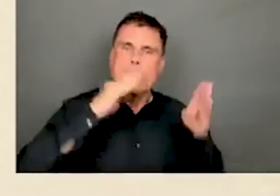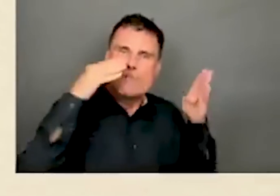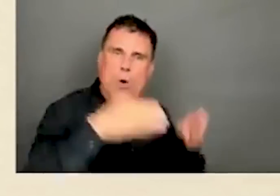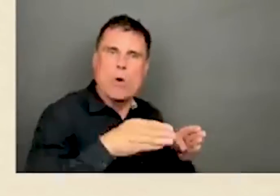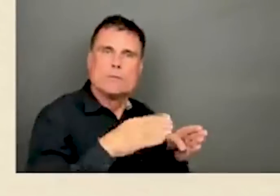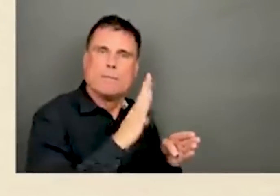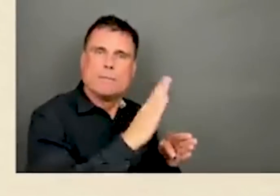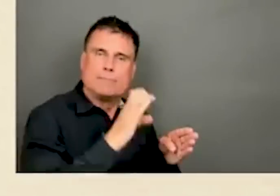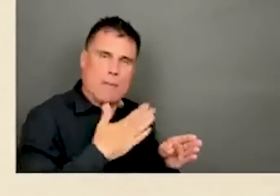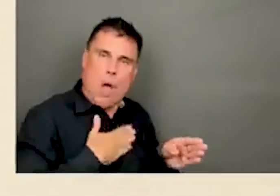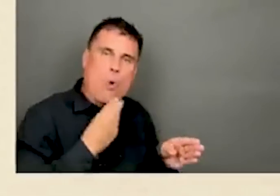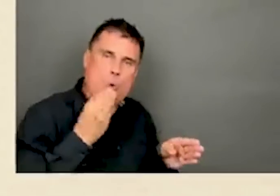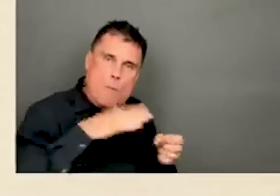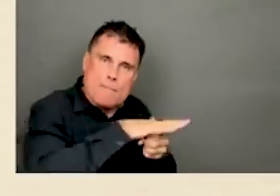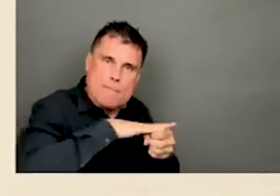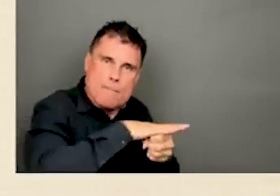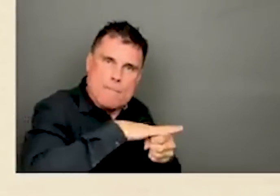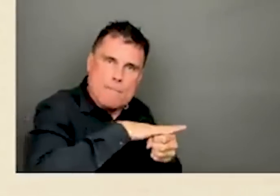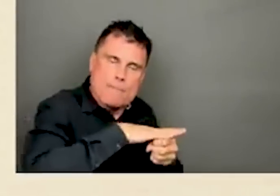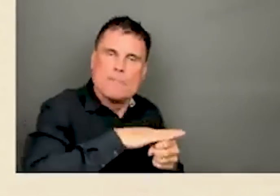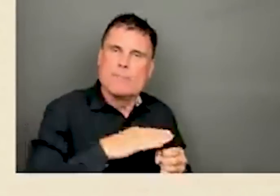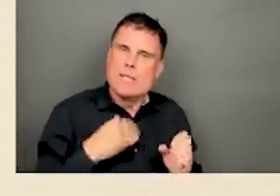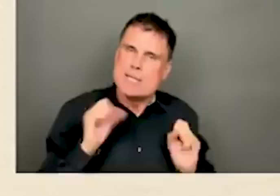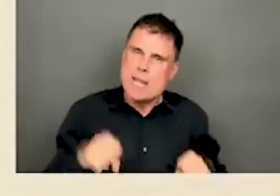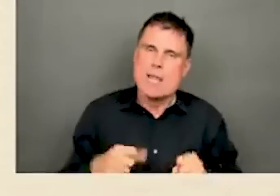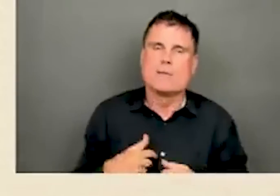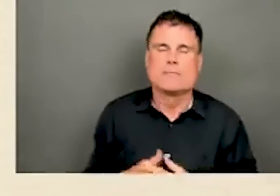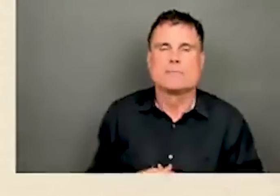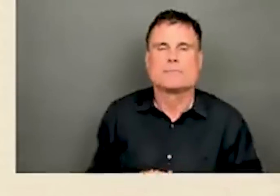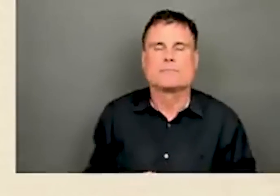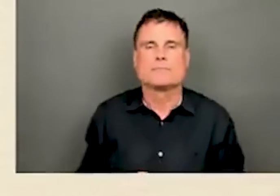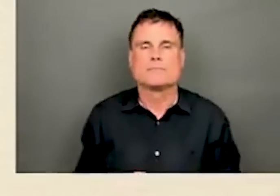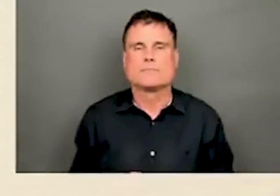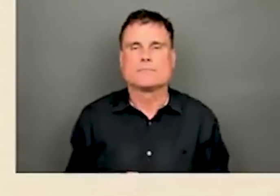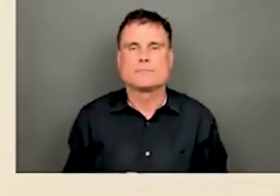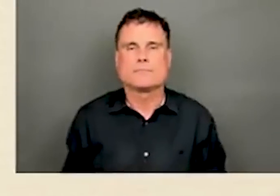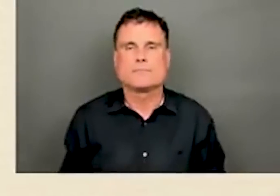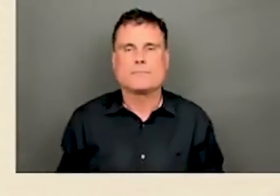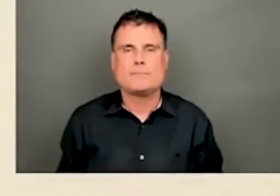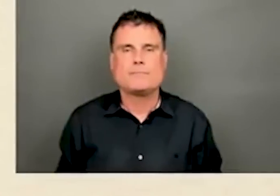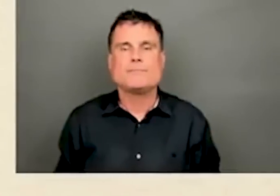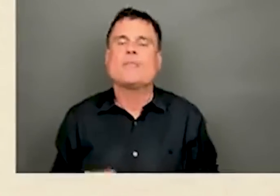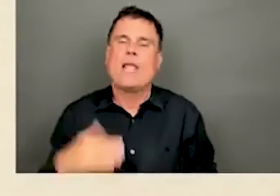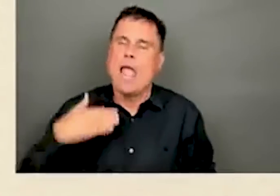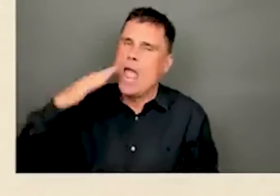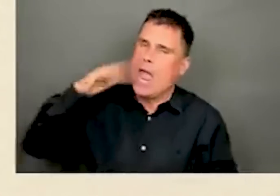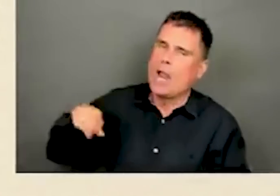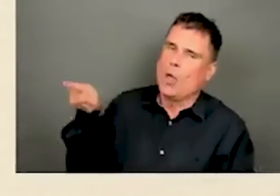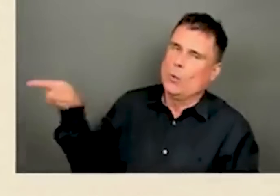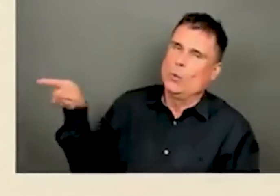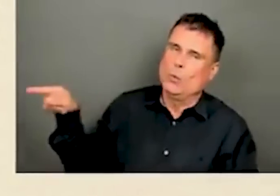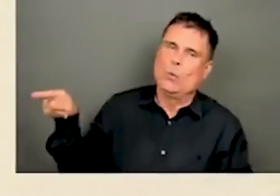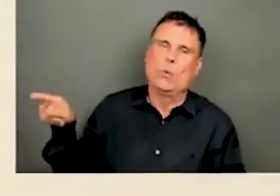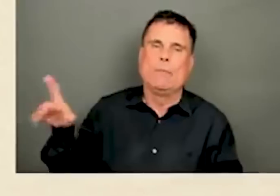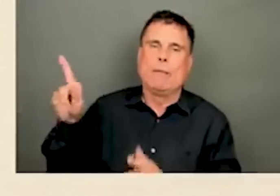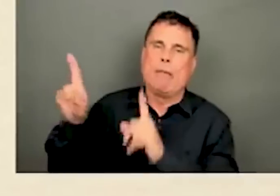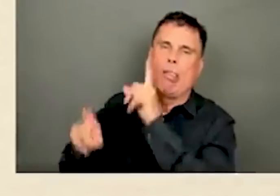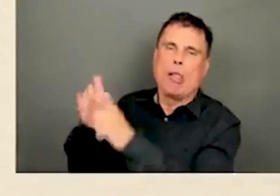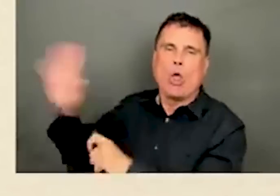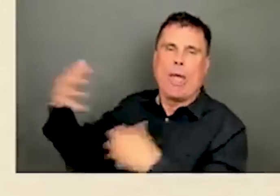I know you're sick of the health questions, but the fatigue that you've cited a few times in the last half